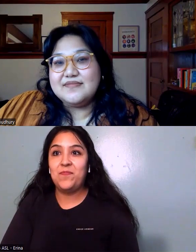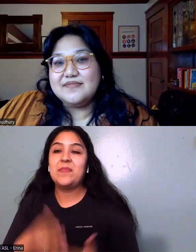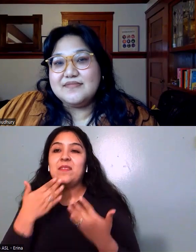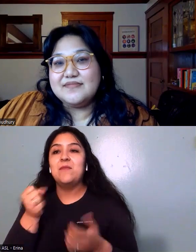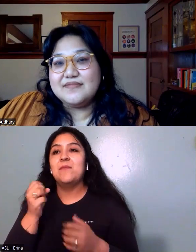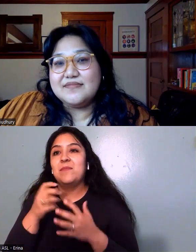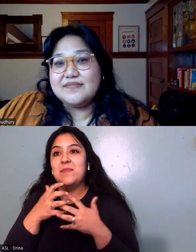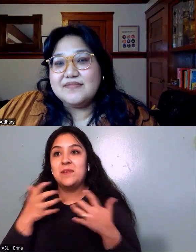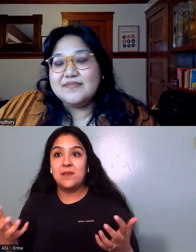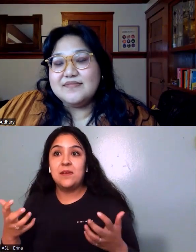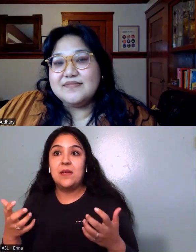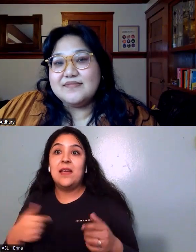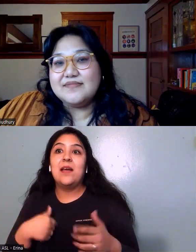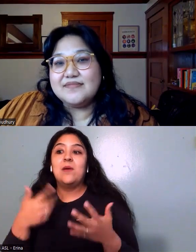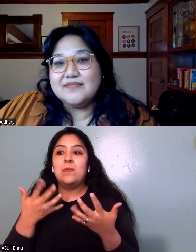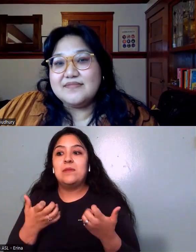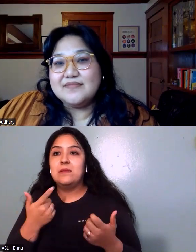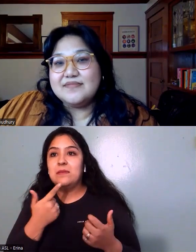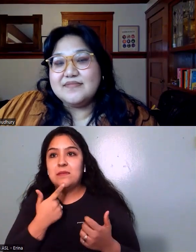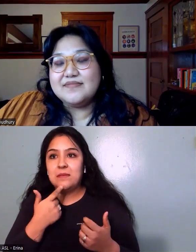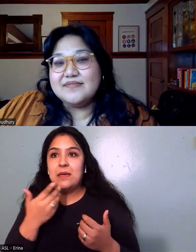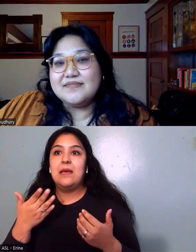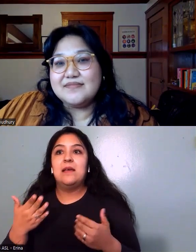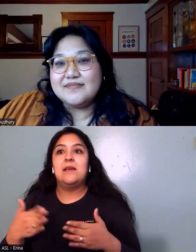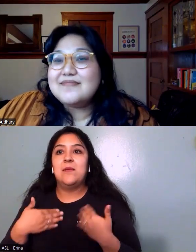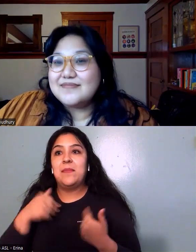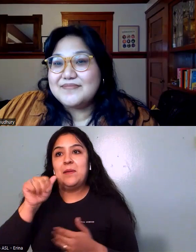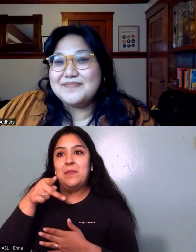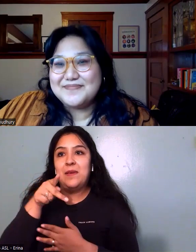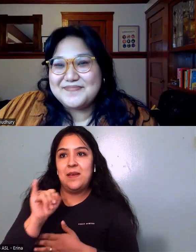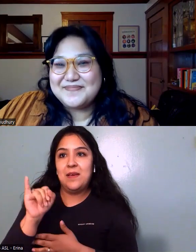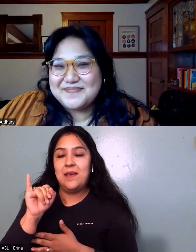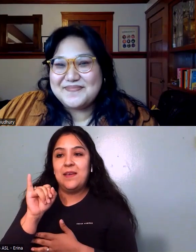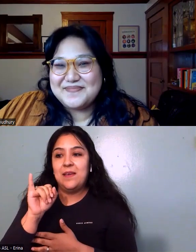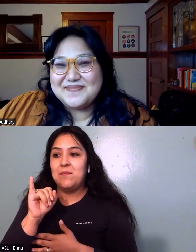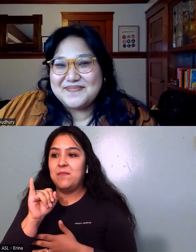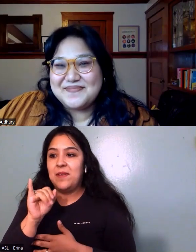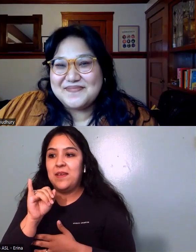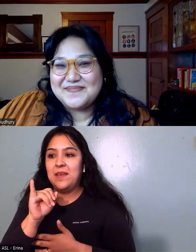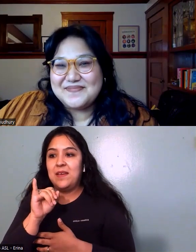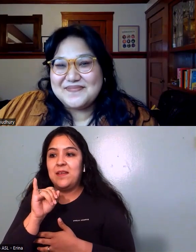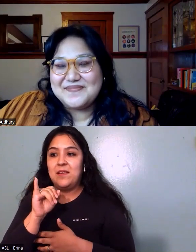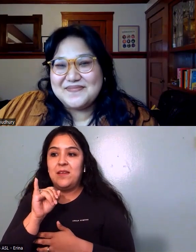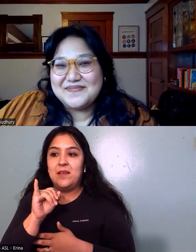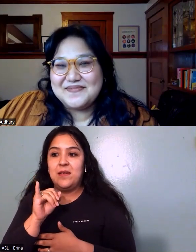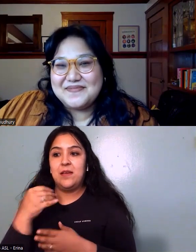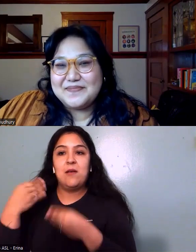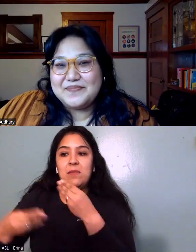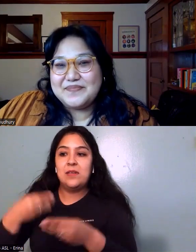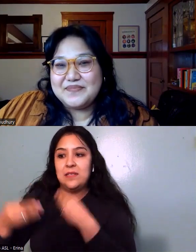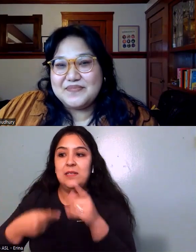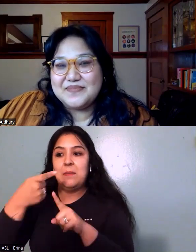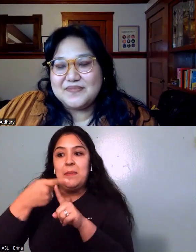say a belated happy AAPI Heritage Month. And belated, not in a bad